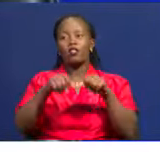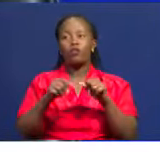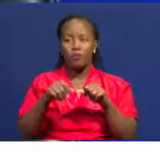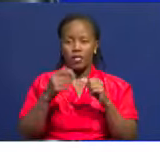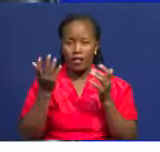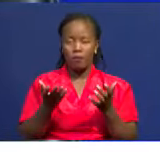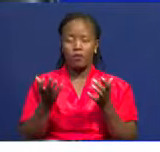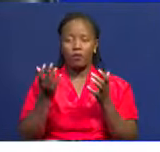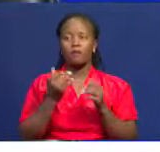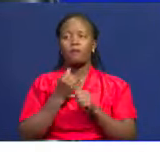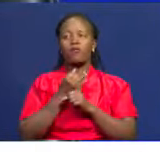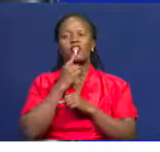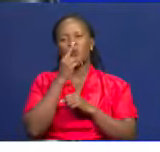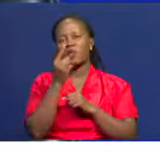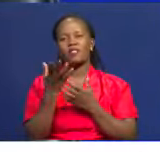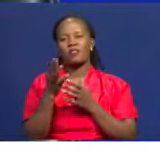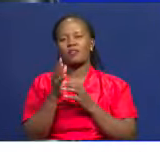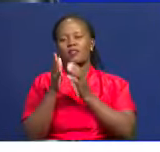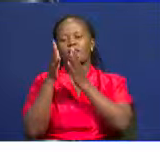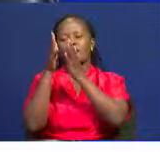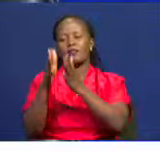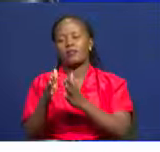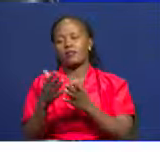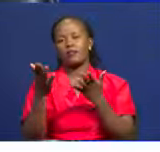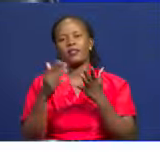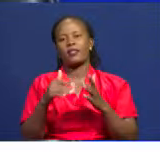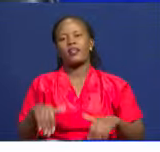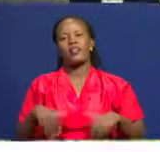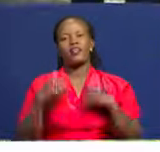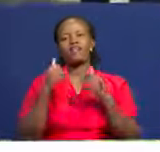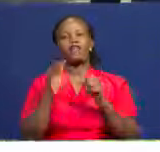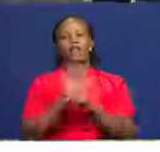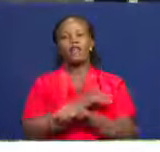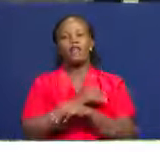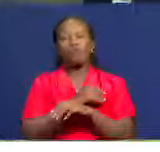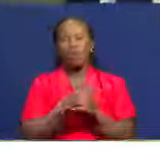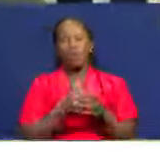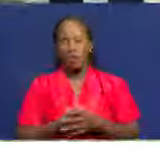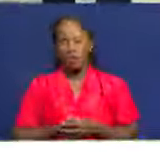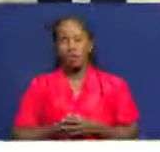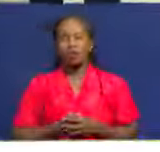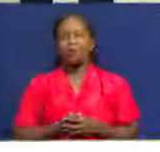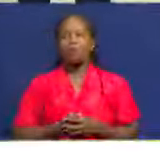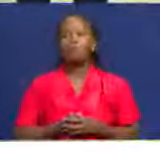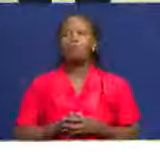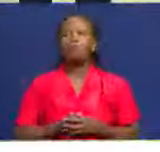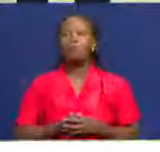the sickler can live a full life.